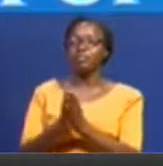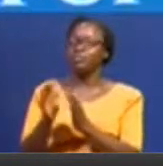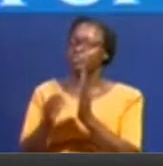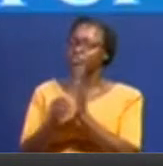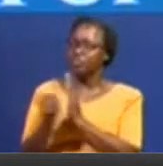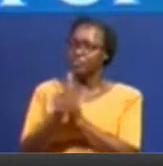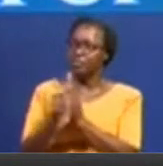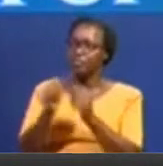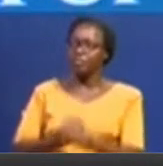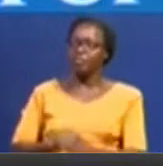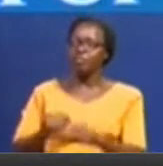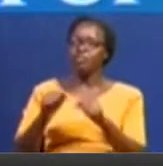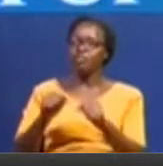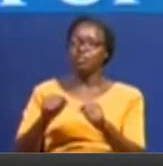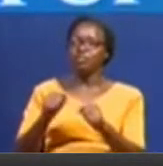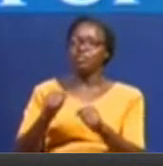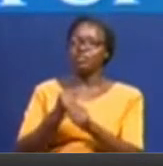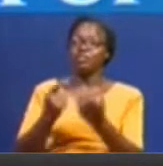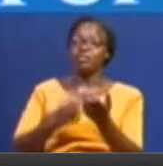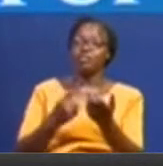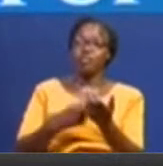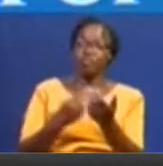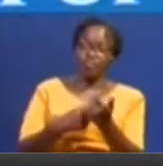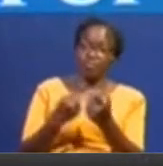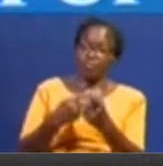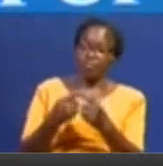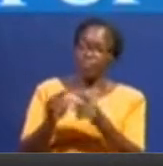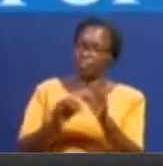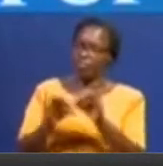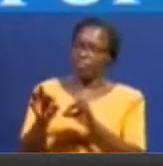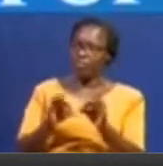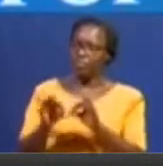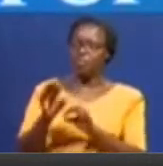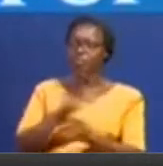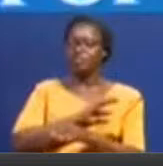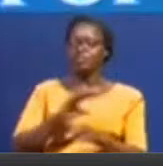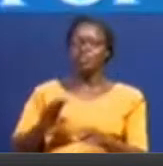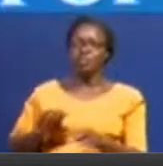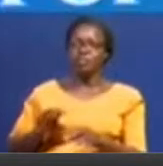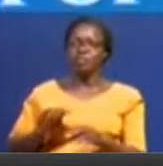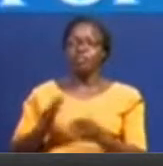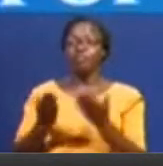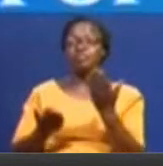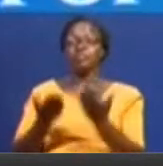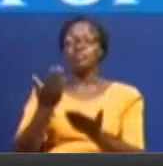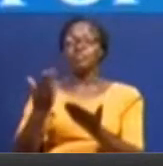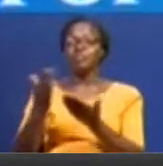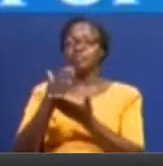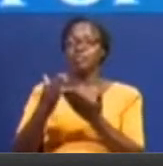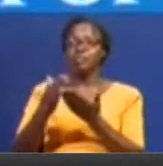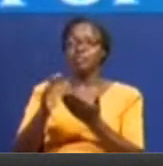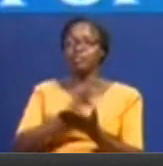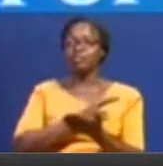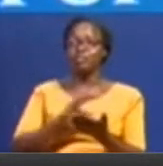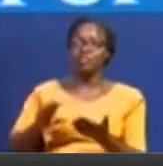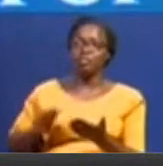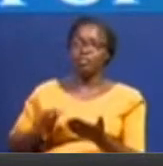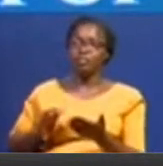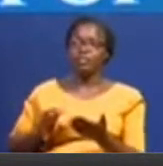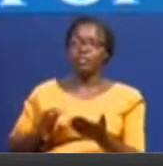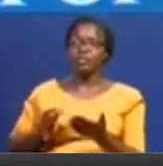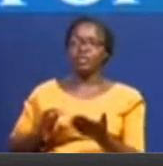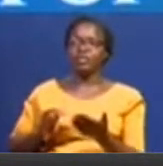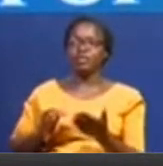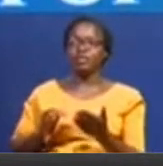who can be able to do that tallying and then explain it to the Commission. And maybe part of the Commission members